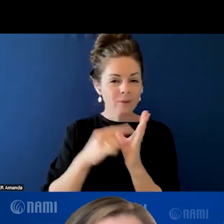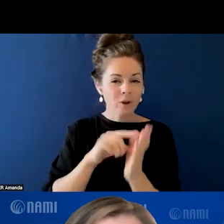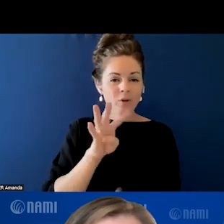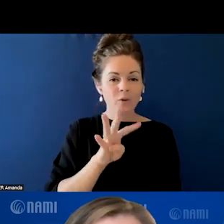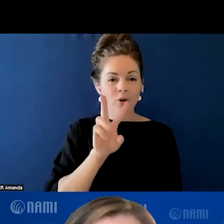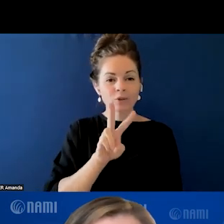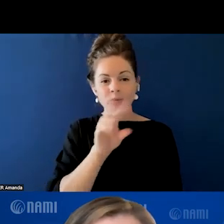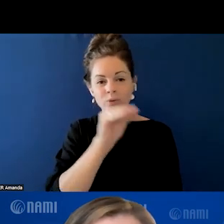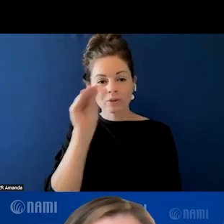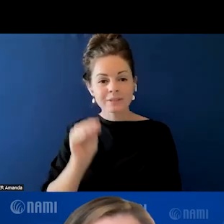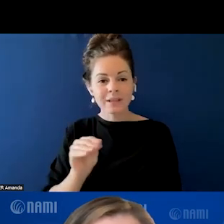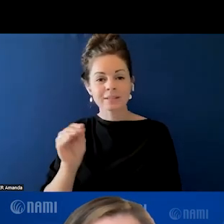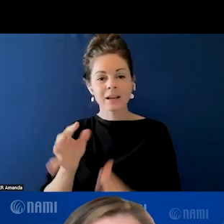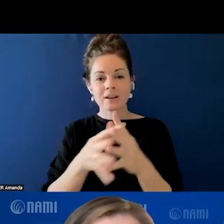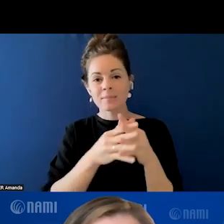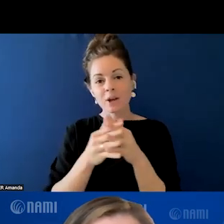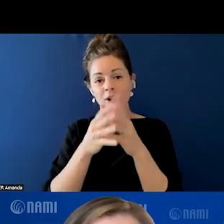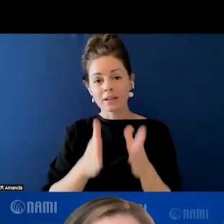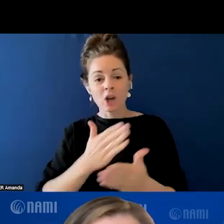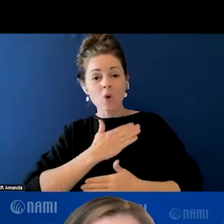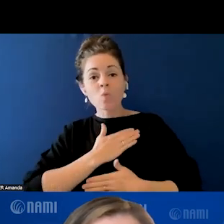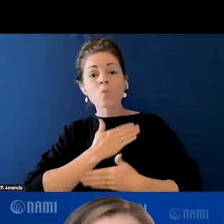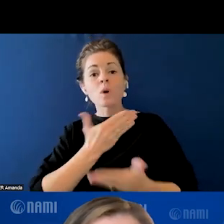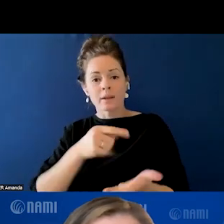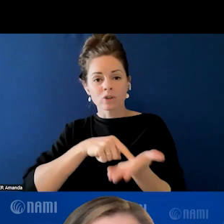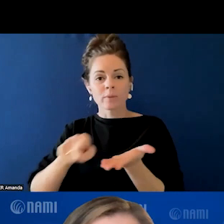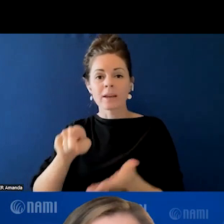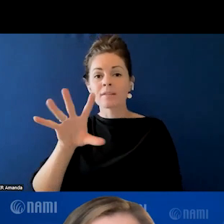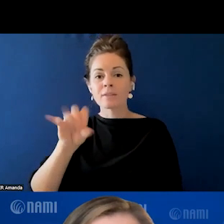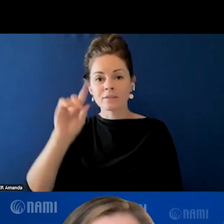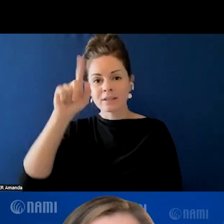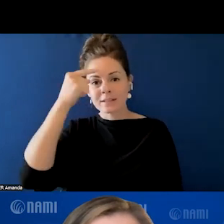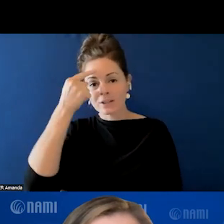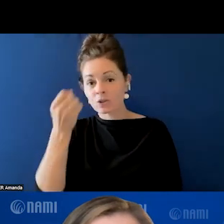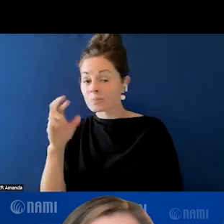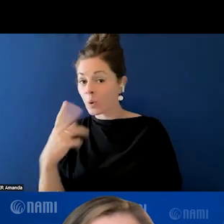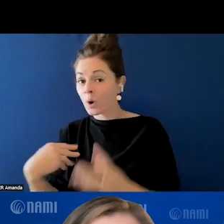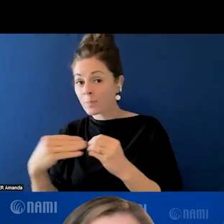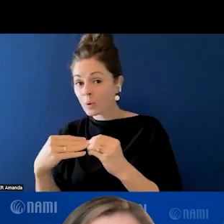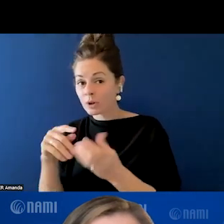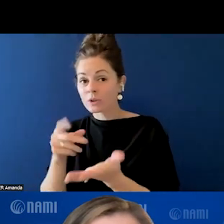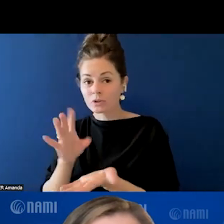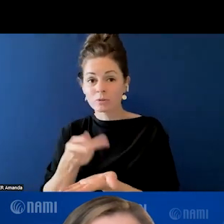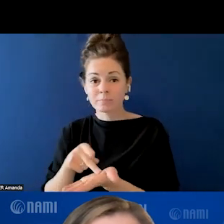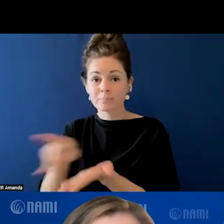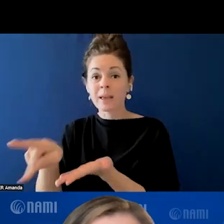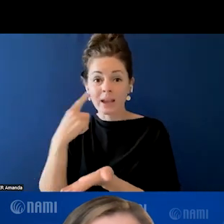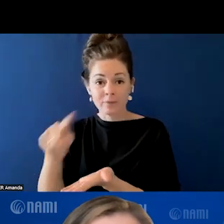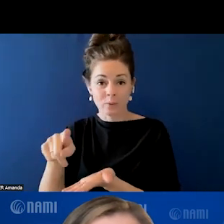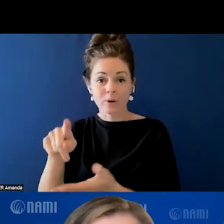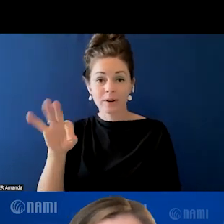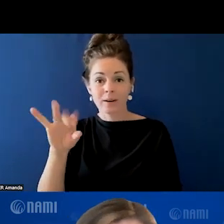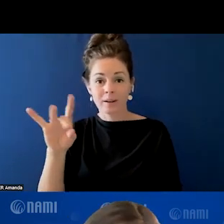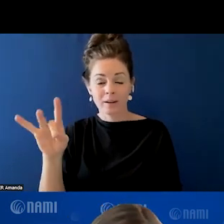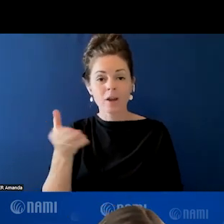of Americans are willing to pay 50 cents or more on a monthly fee to fund crisis services before hearing